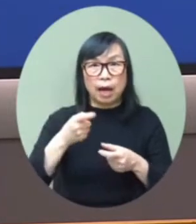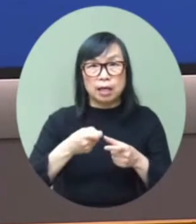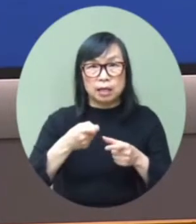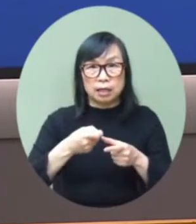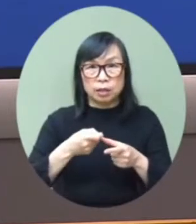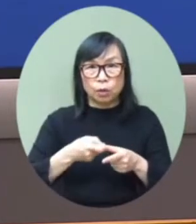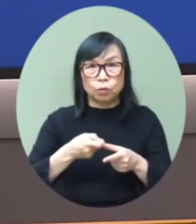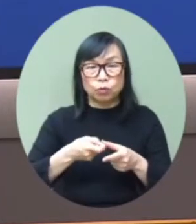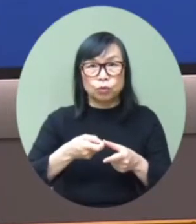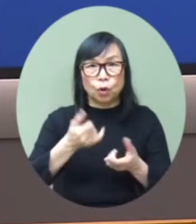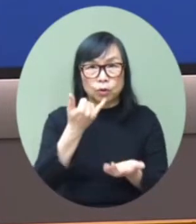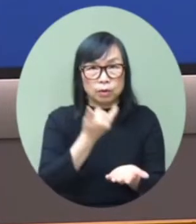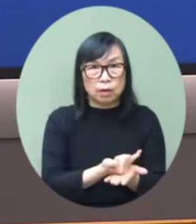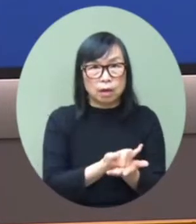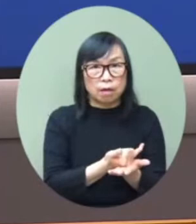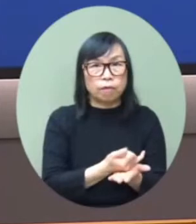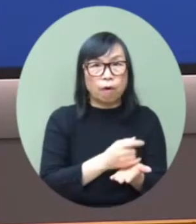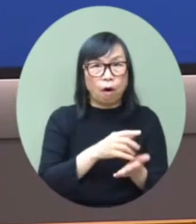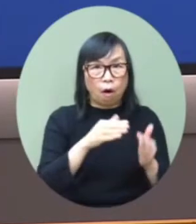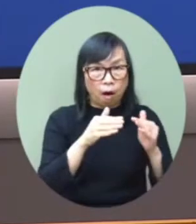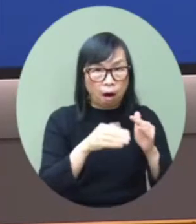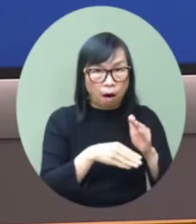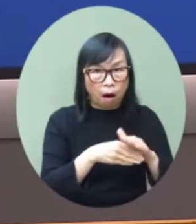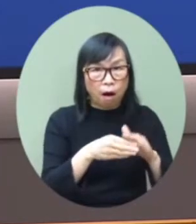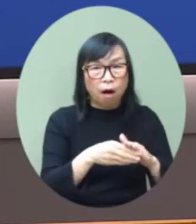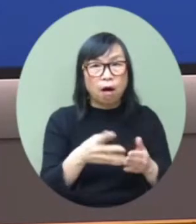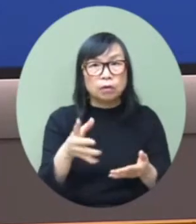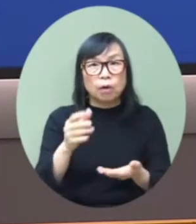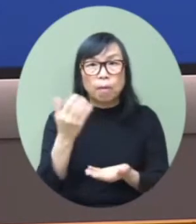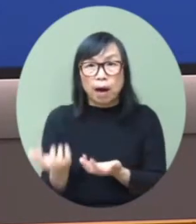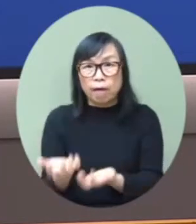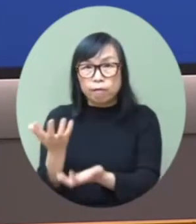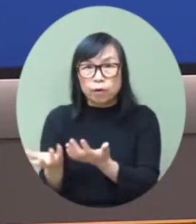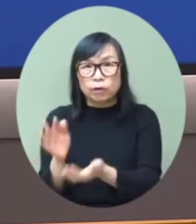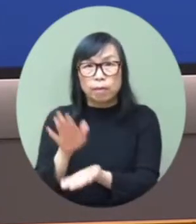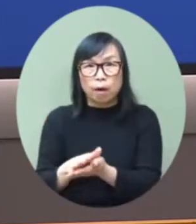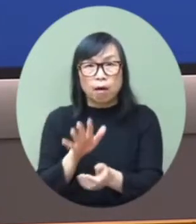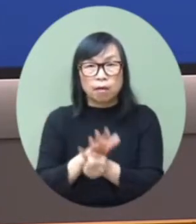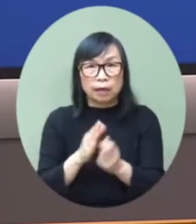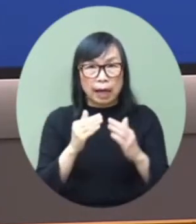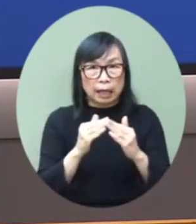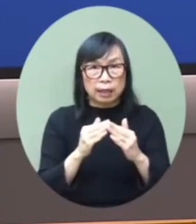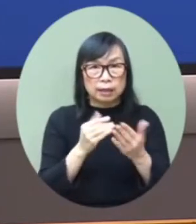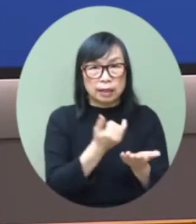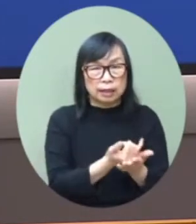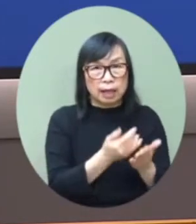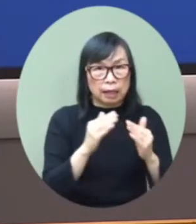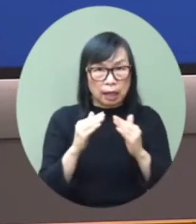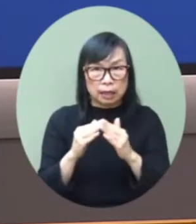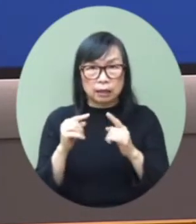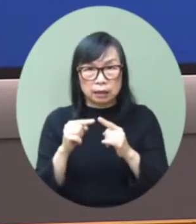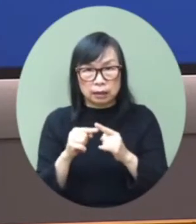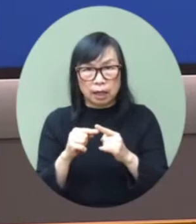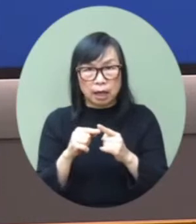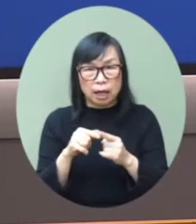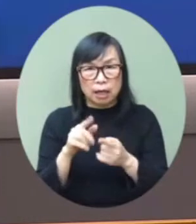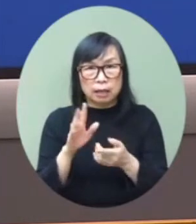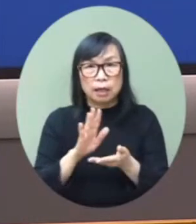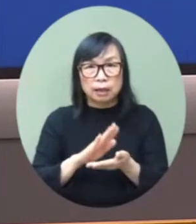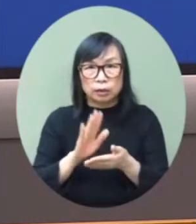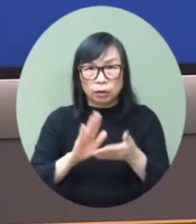I'll also talk about how we have strengthened our services in public mortuaries as well